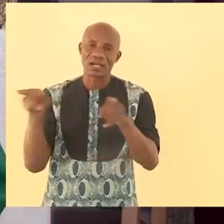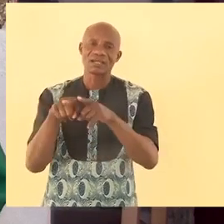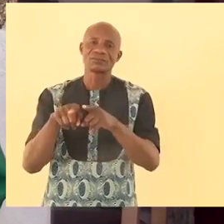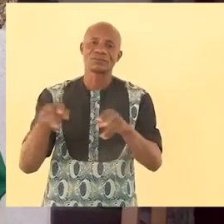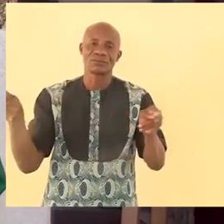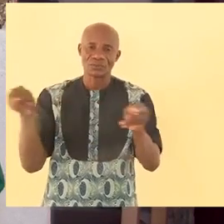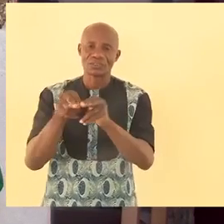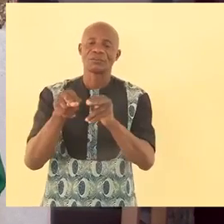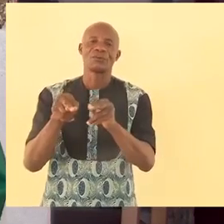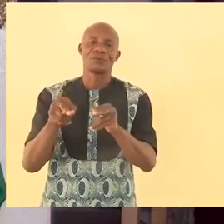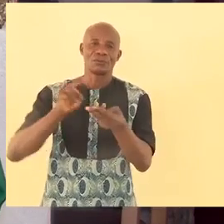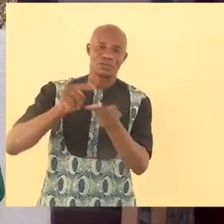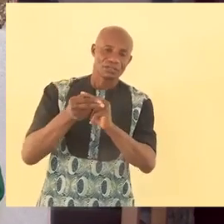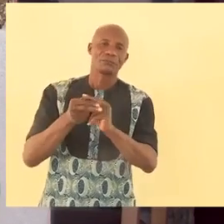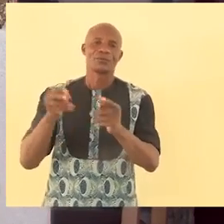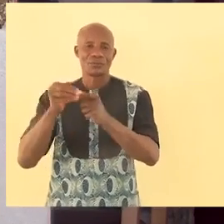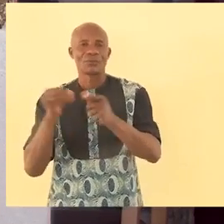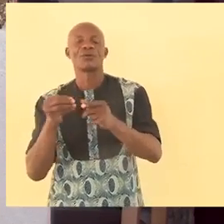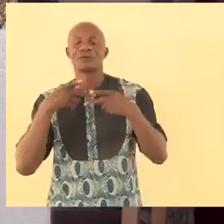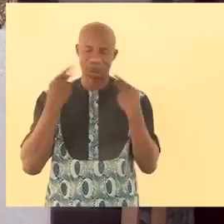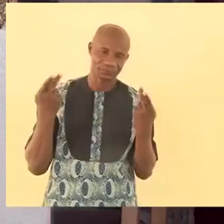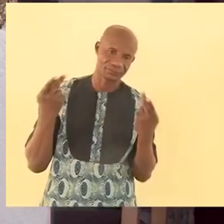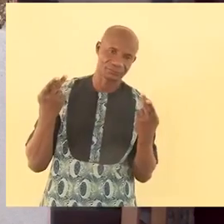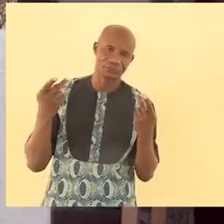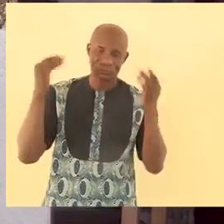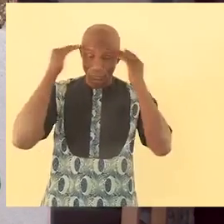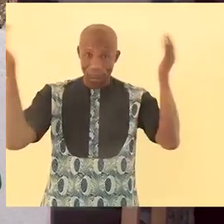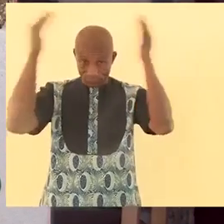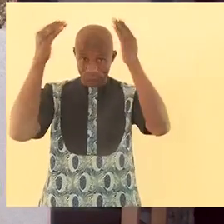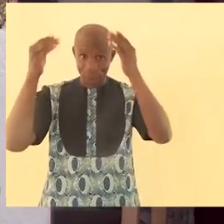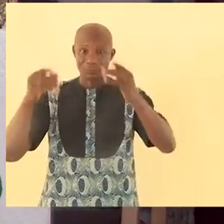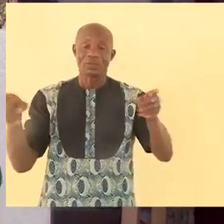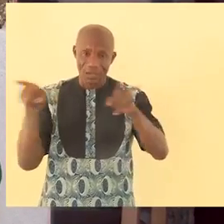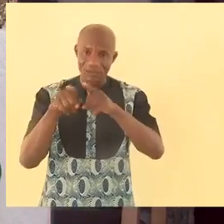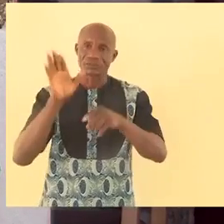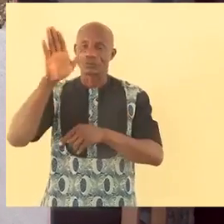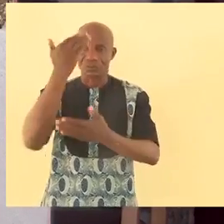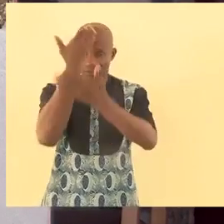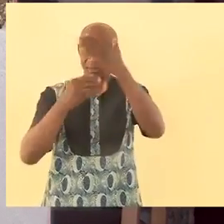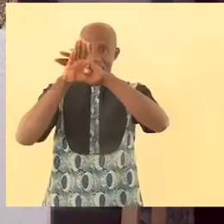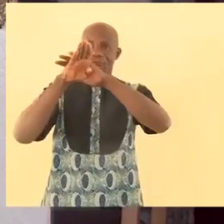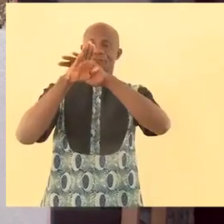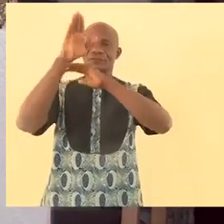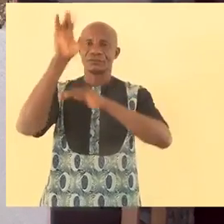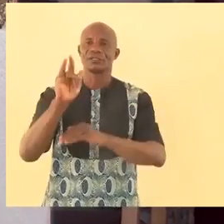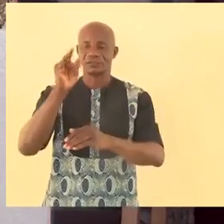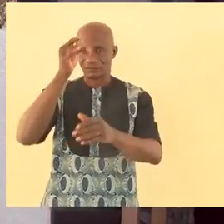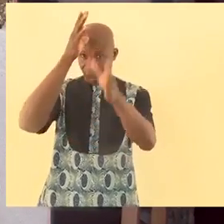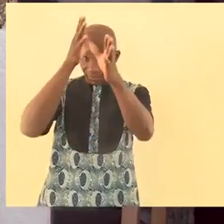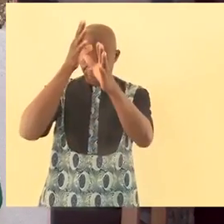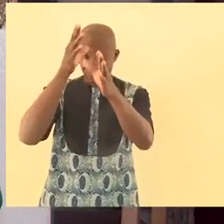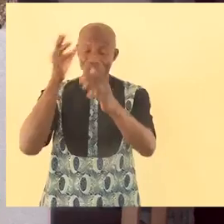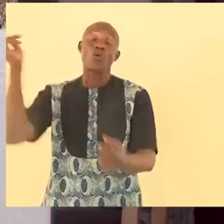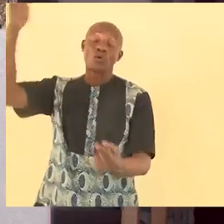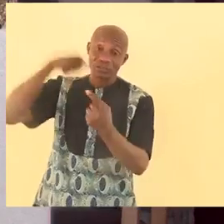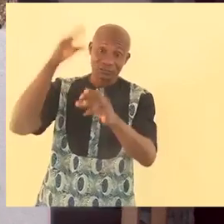priest is perfect. Not as your Pope is perfect. As who? As your heavenly Father. So